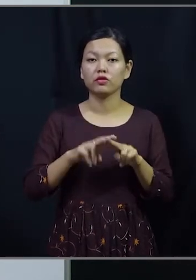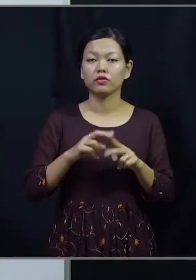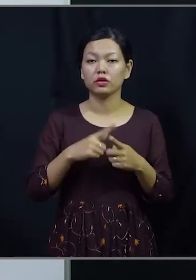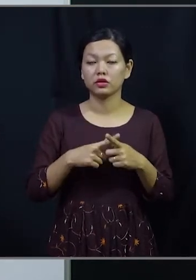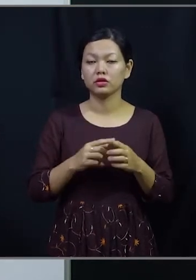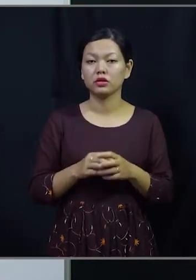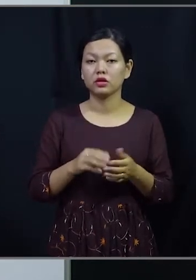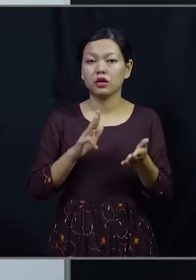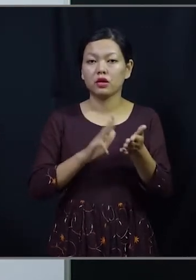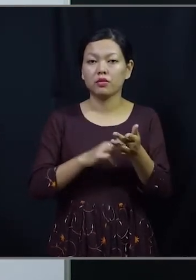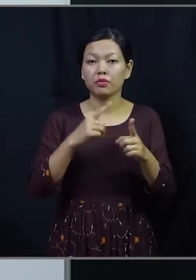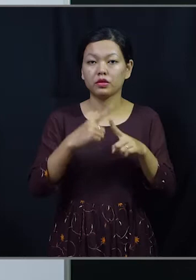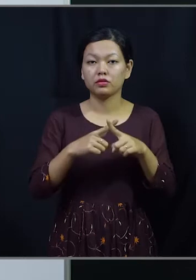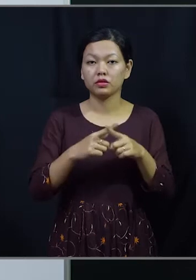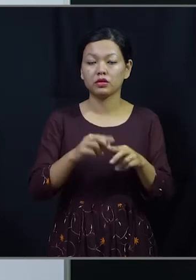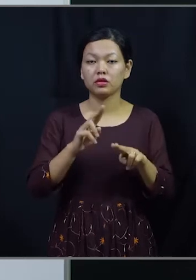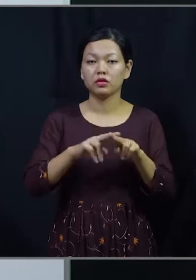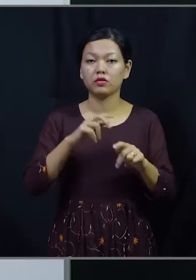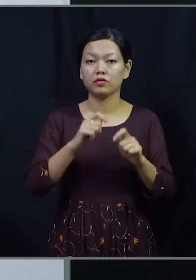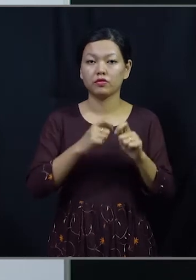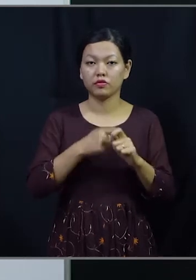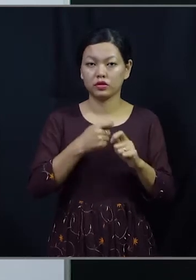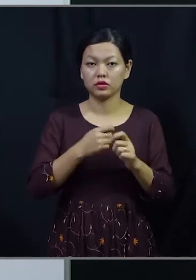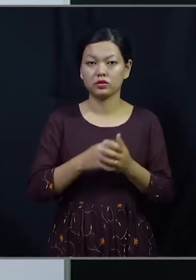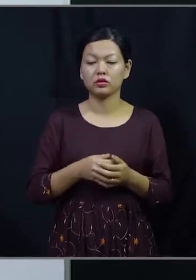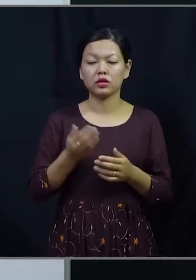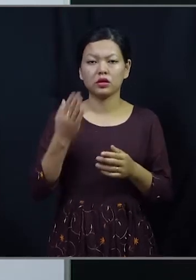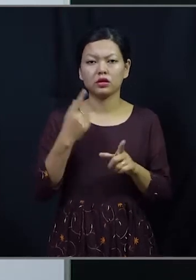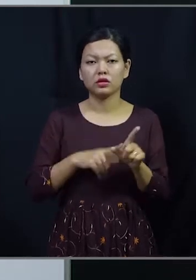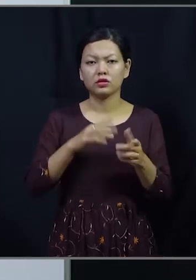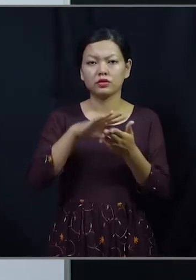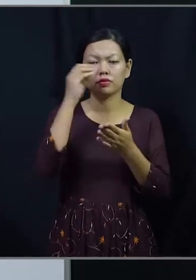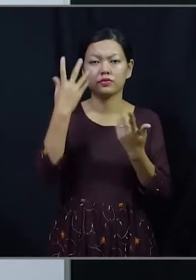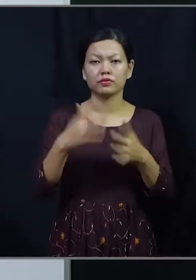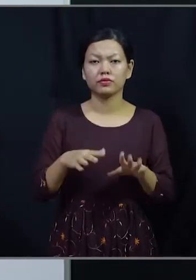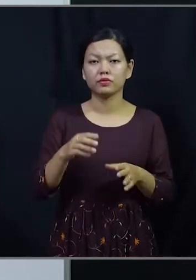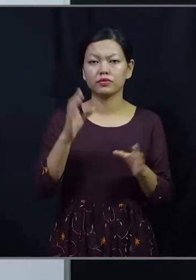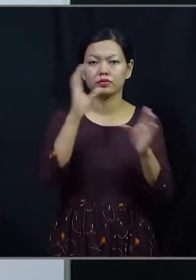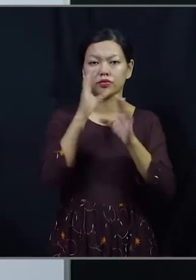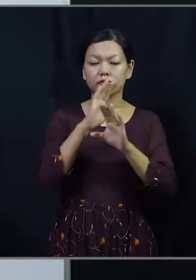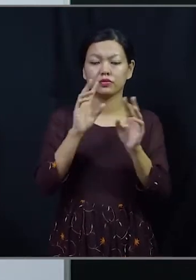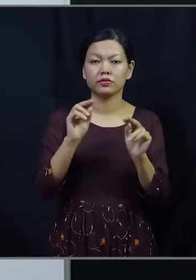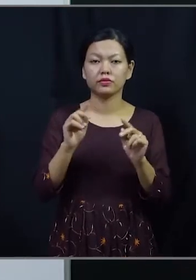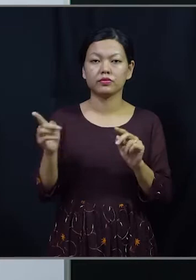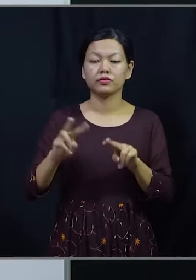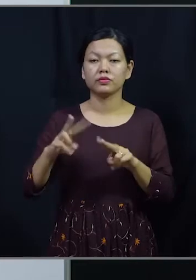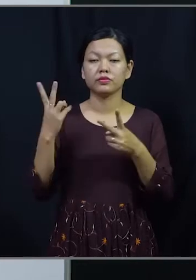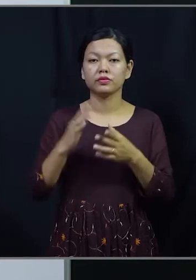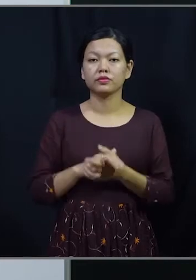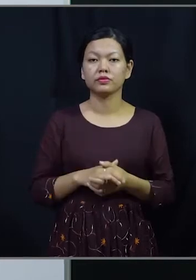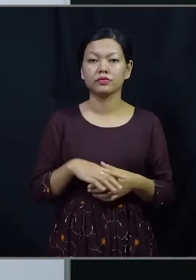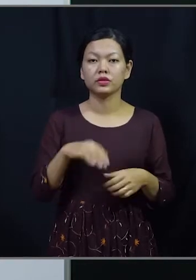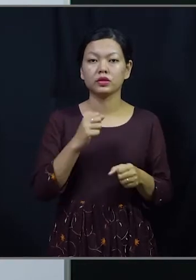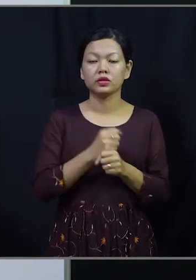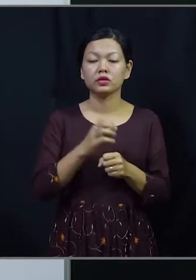of functions. You studied last year, right? So this is not same. Don't get confused with these two. Okay, right? Okay. And in general, g